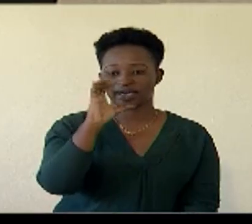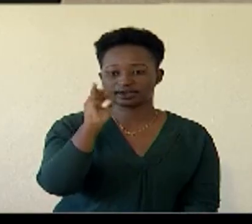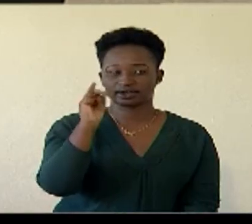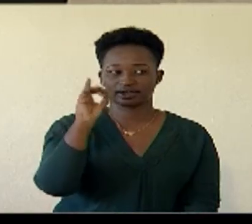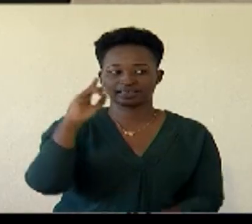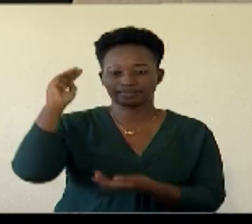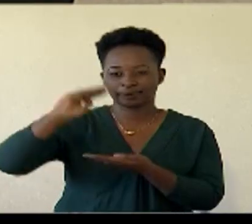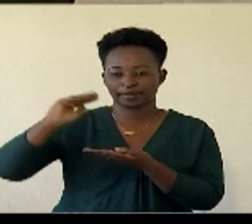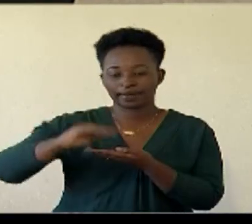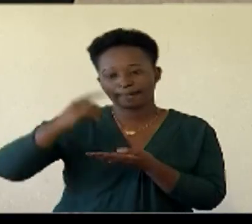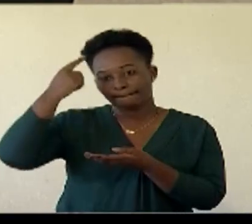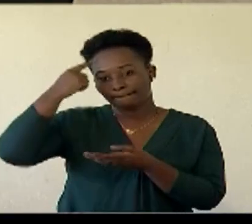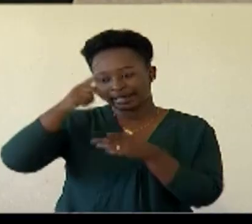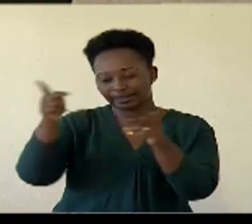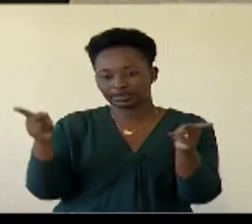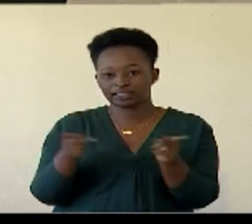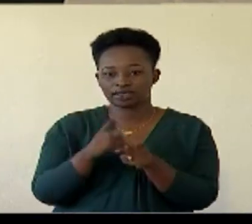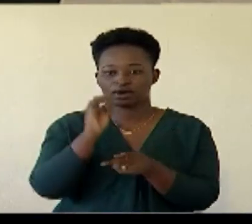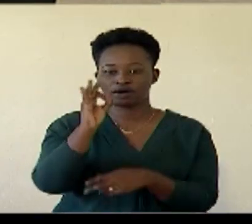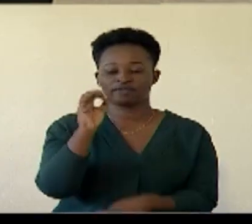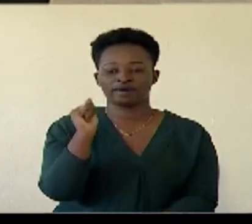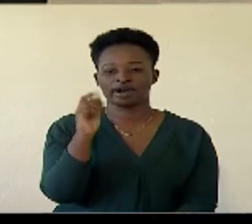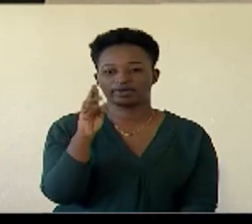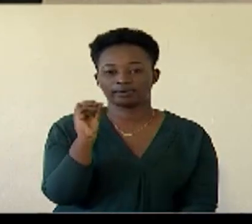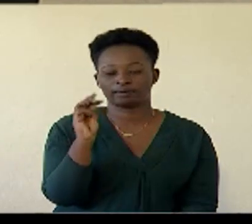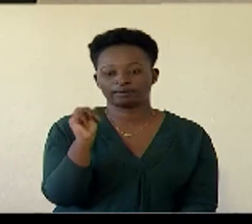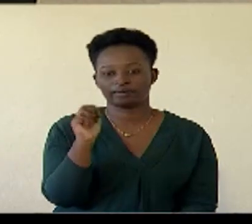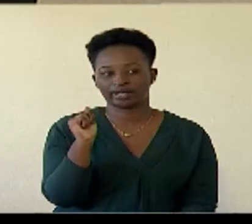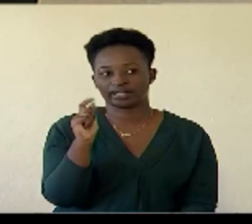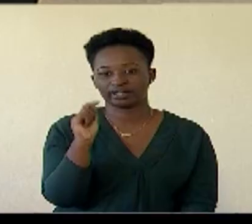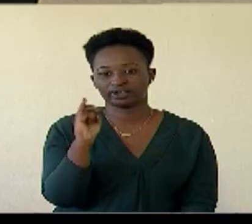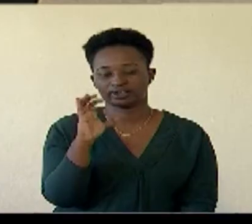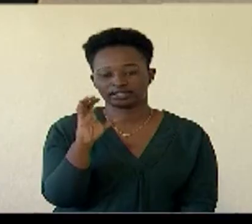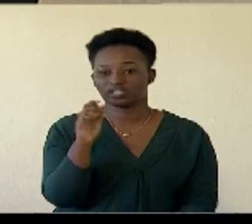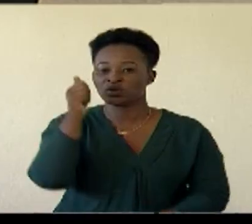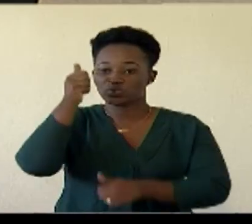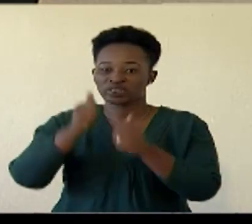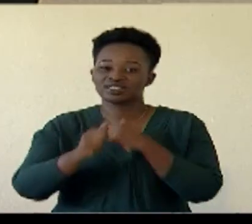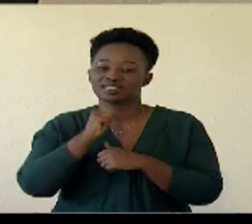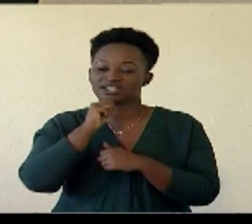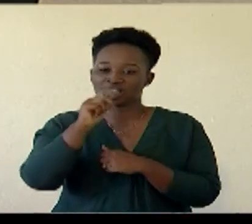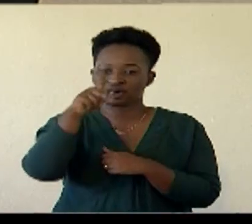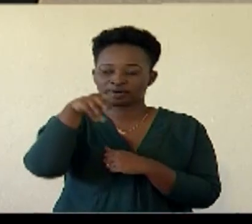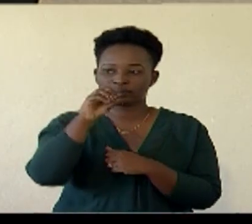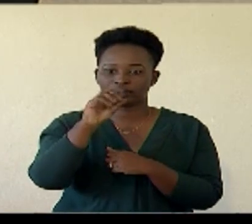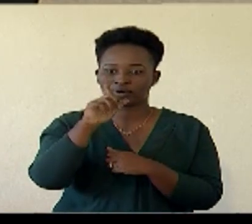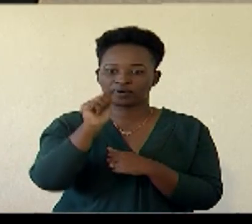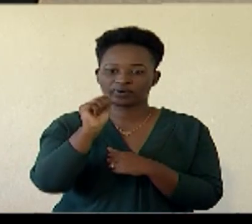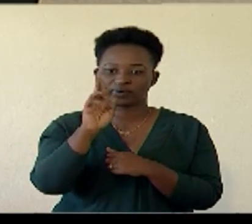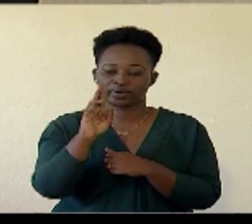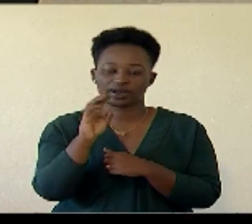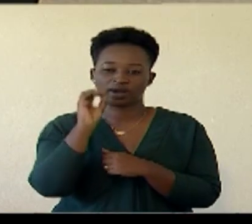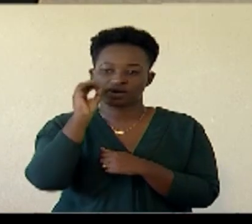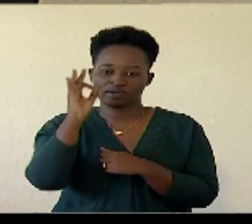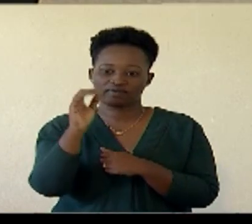big size of the aromatic group, which is the non-polar part of the aromatic